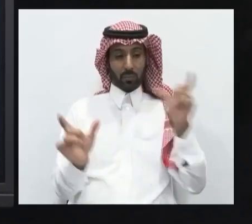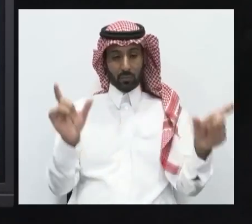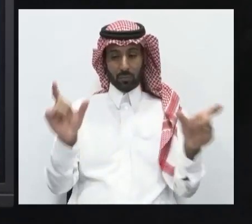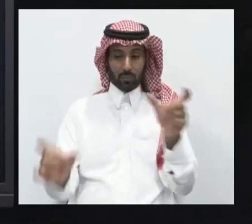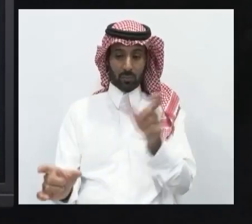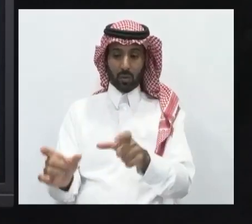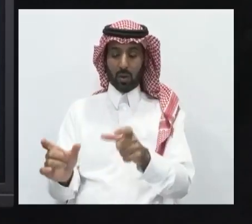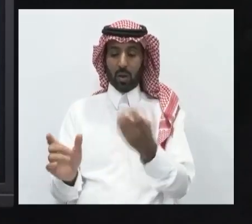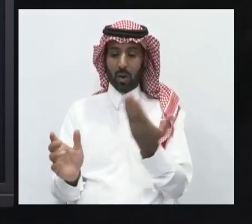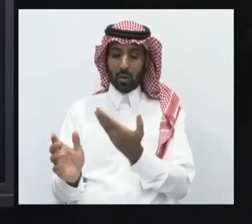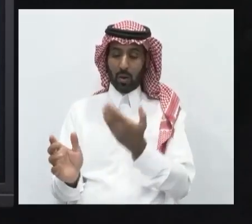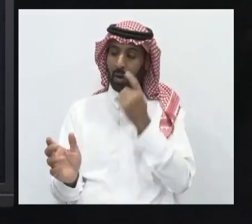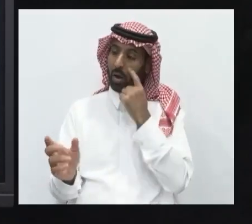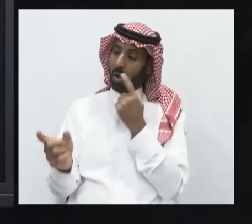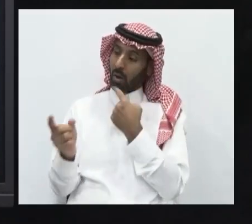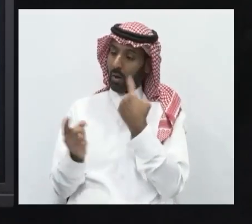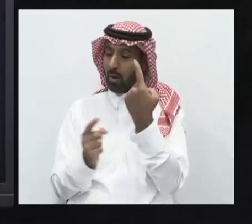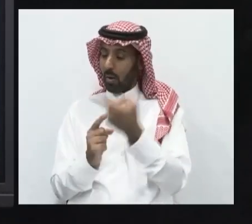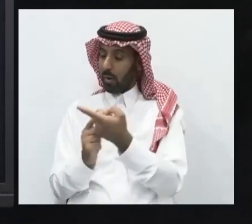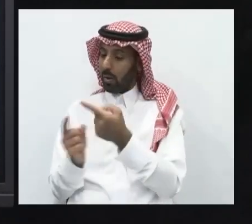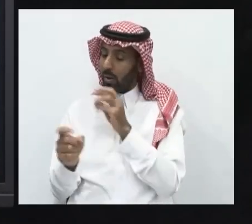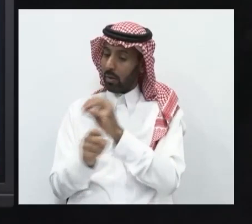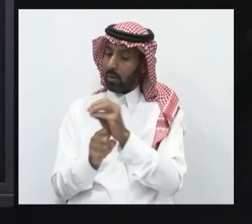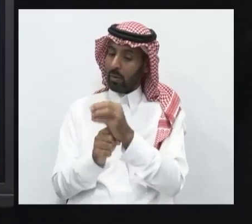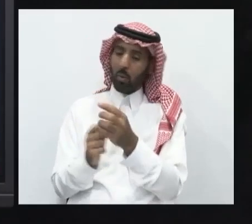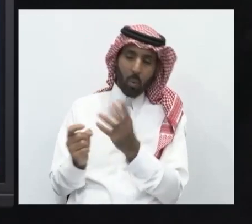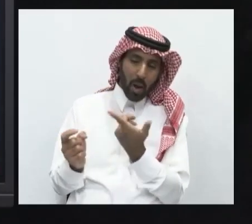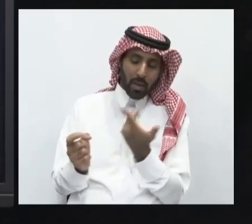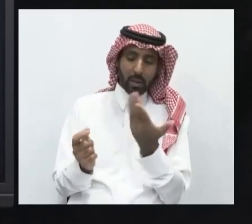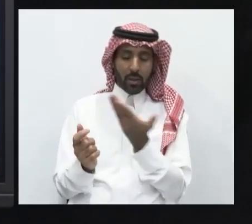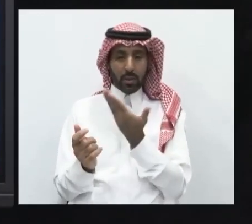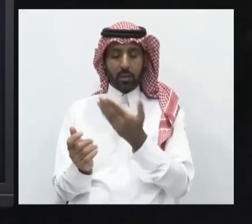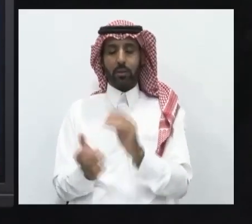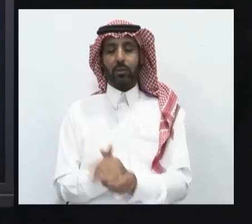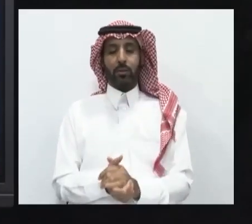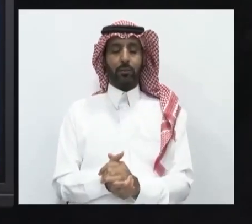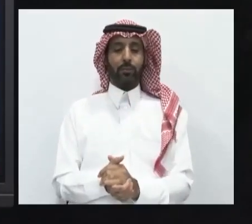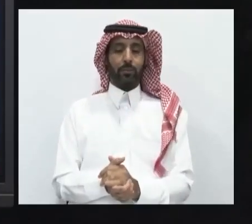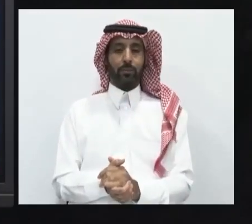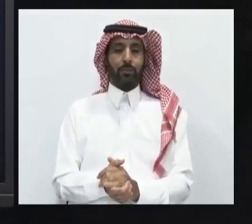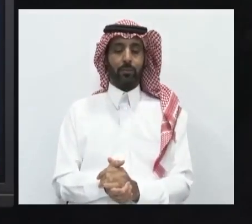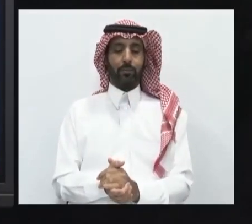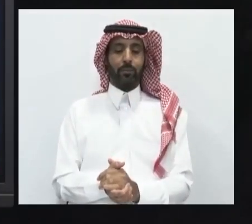has he read, or maybe to paraphrase or summarize what has he read. So